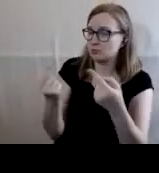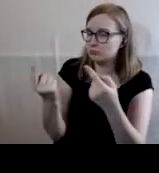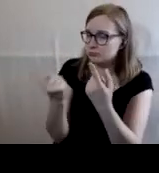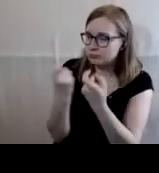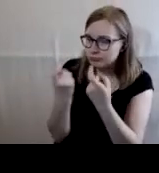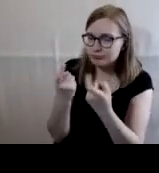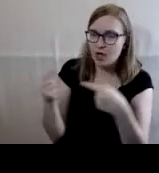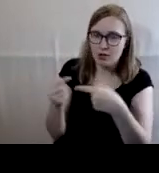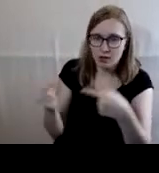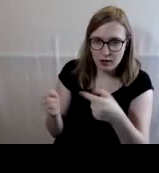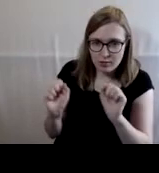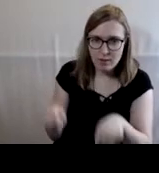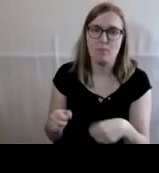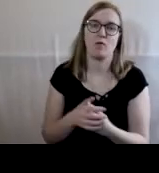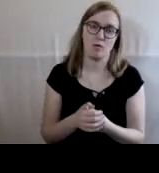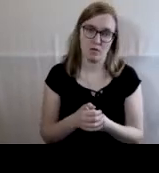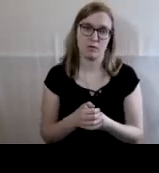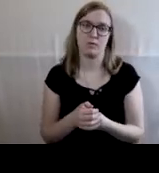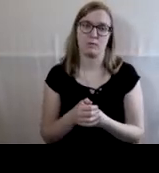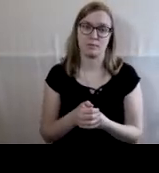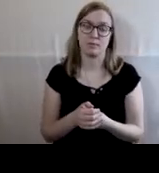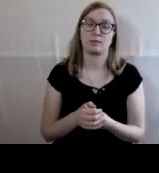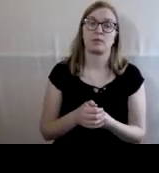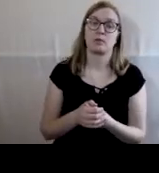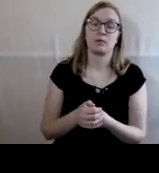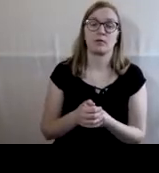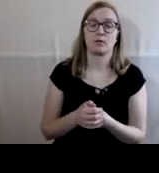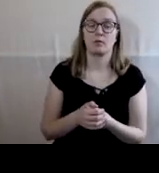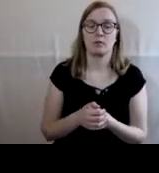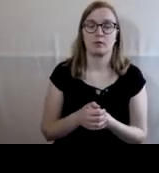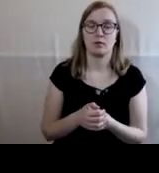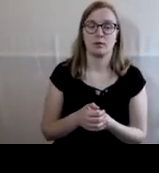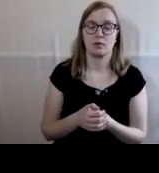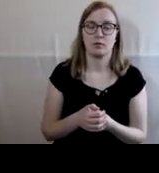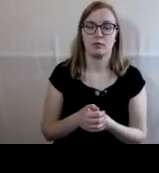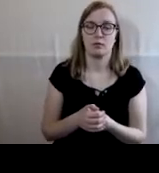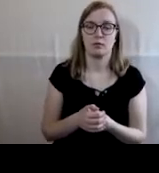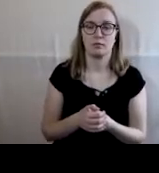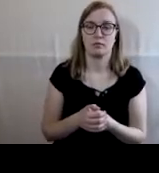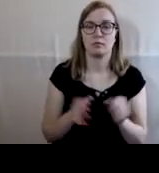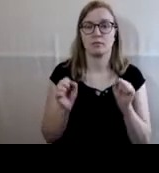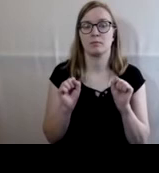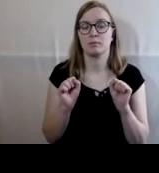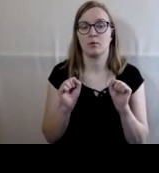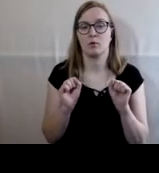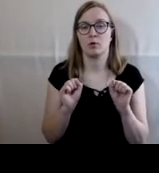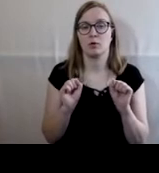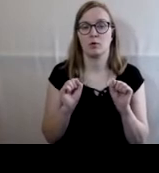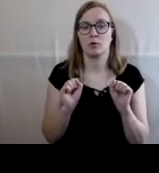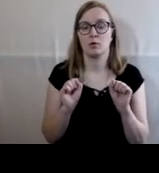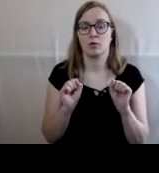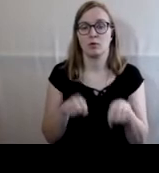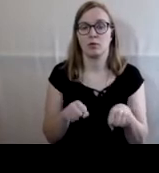student group now? Does it range from students that really still